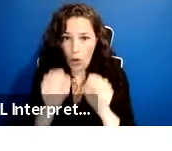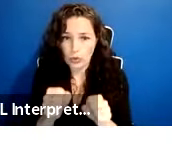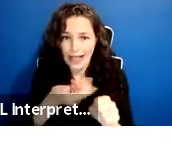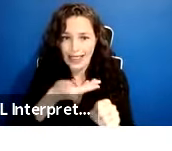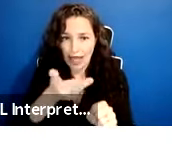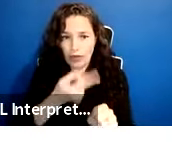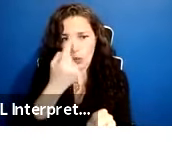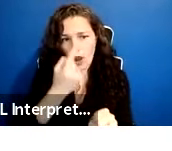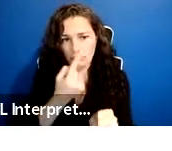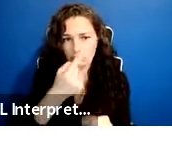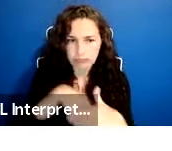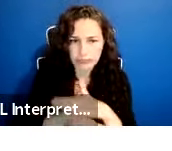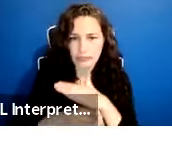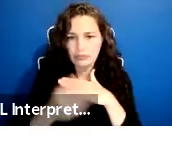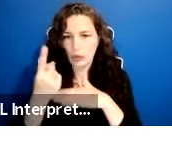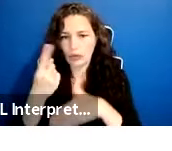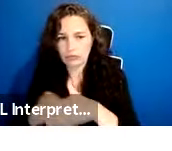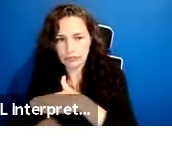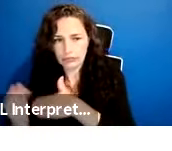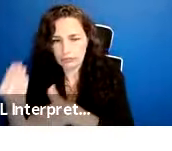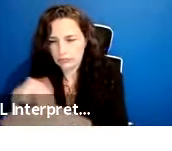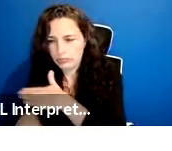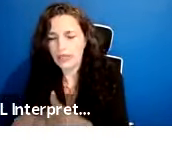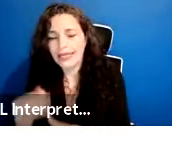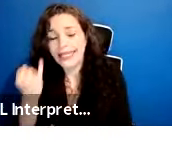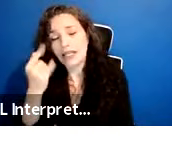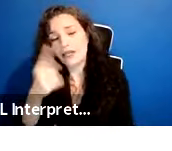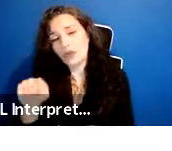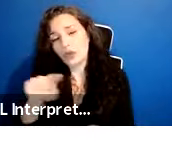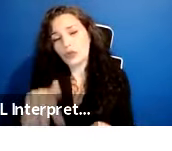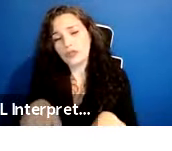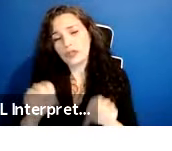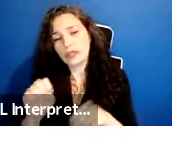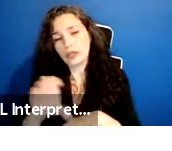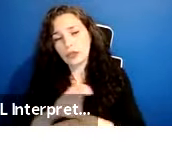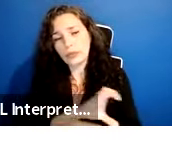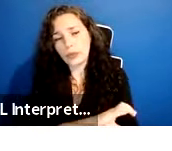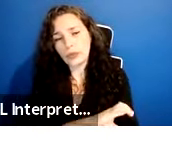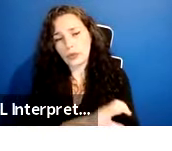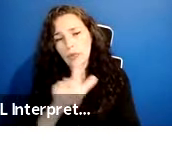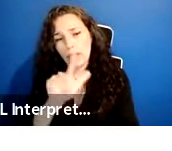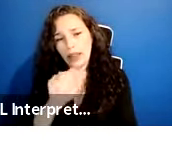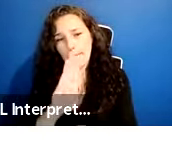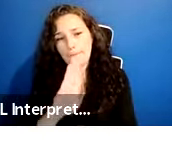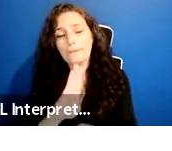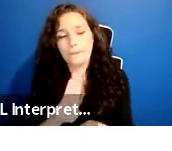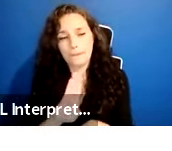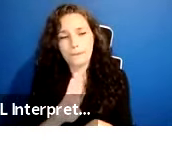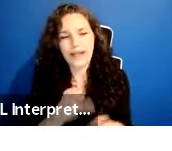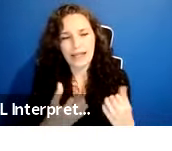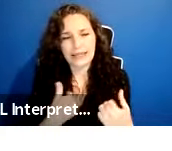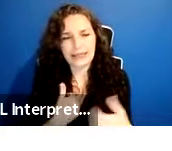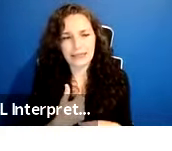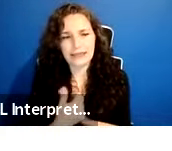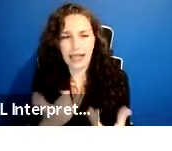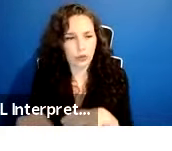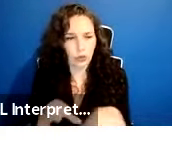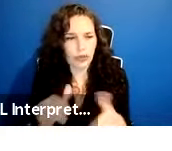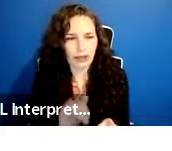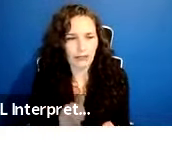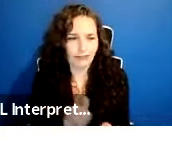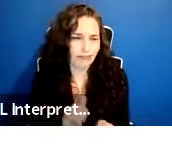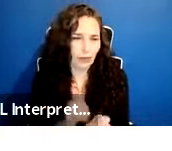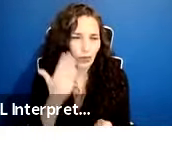time. If you've ever taken computer lab classes, I do employ the waiting room so that I can make sure everyone entering